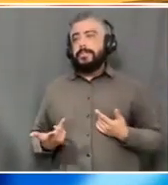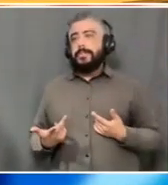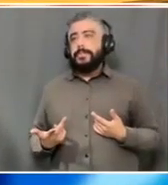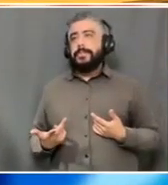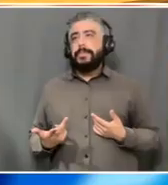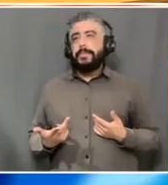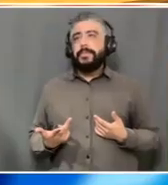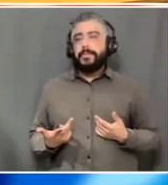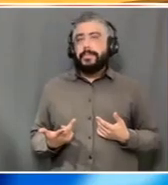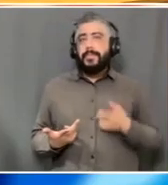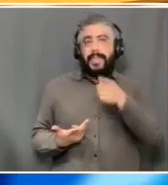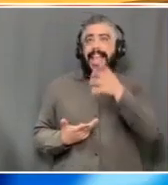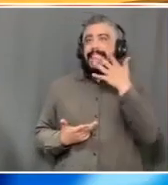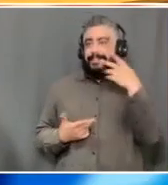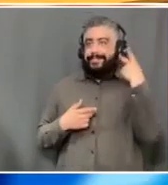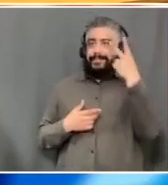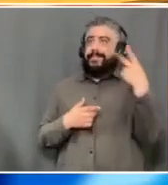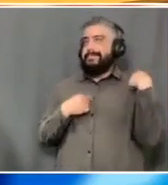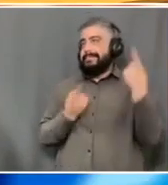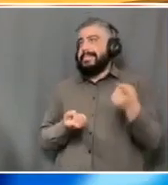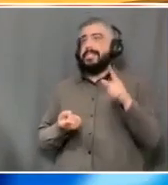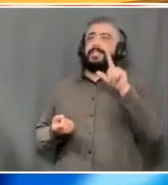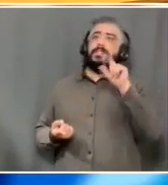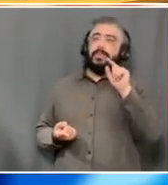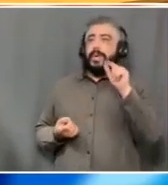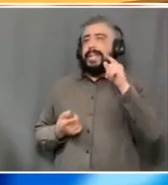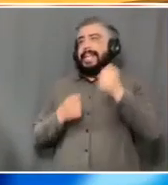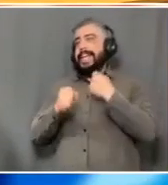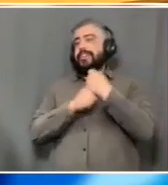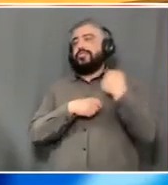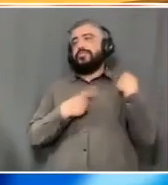over the last 20 plus years.